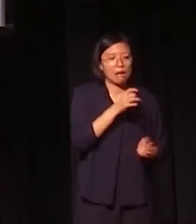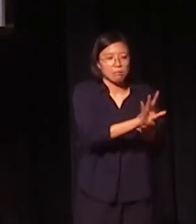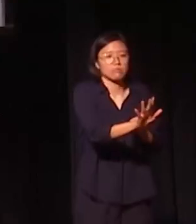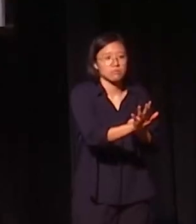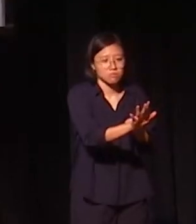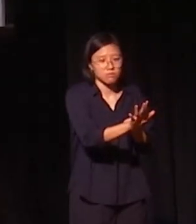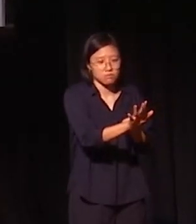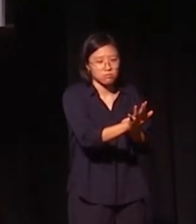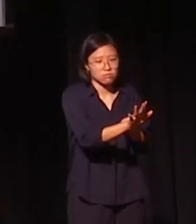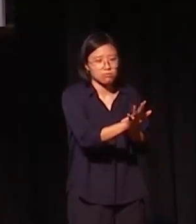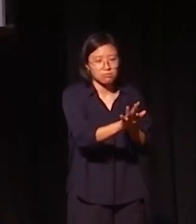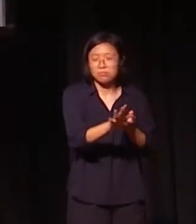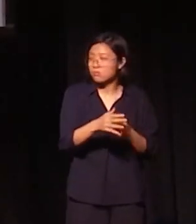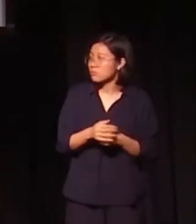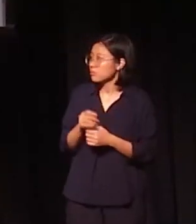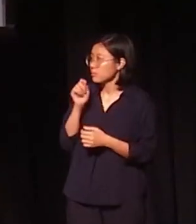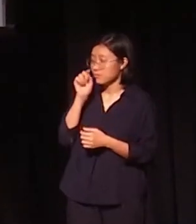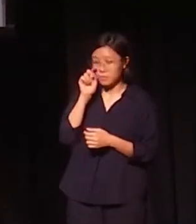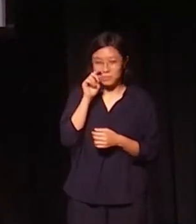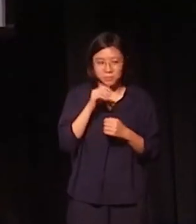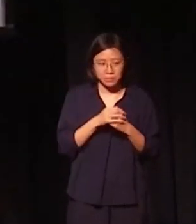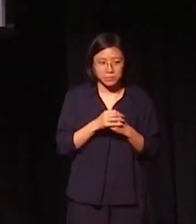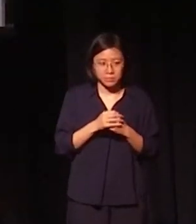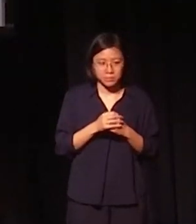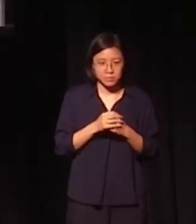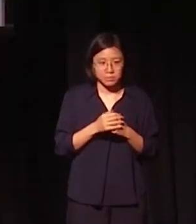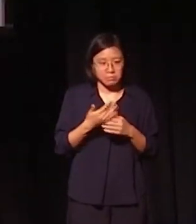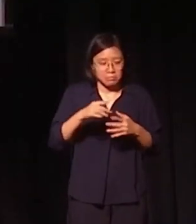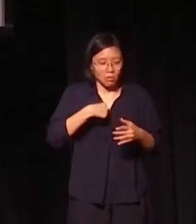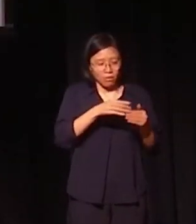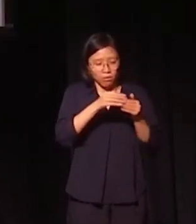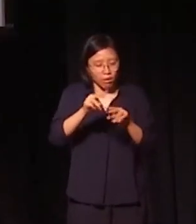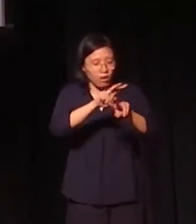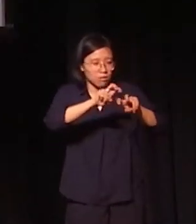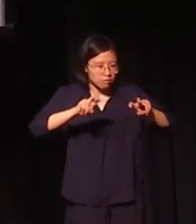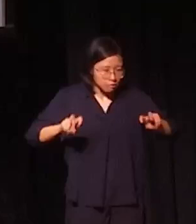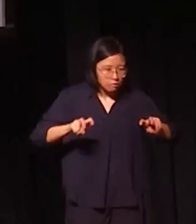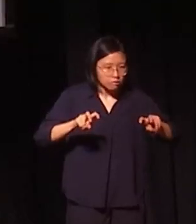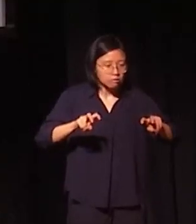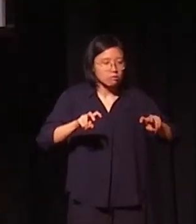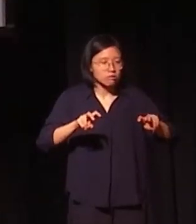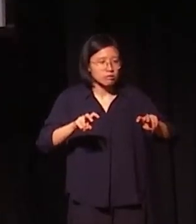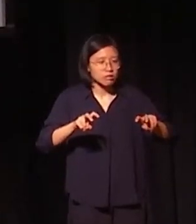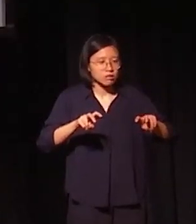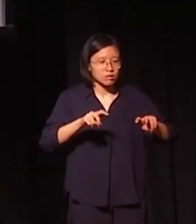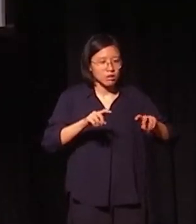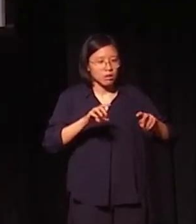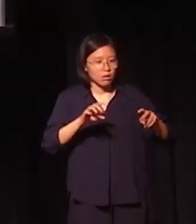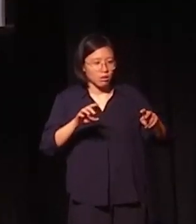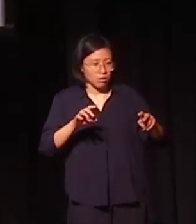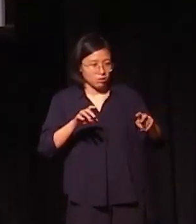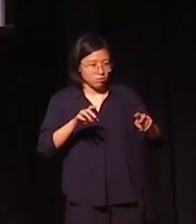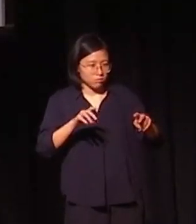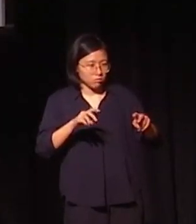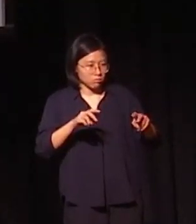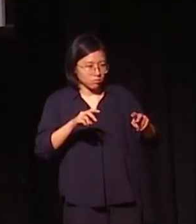so I led on a series of studies where we investigated whether there was any detriment to the integrity